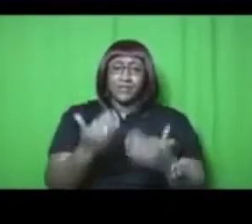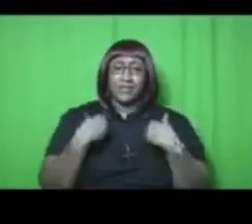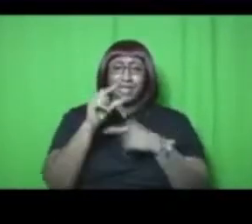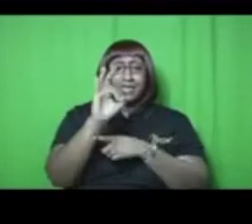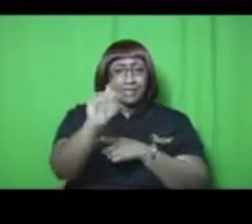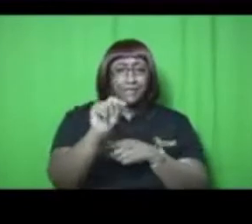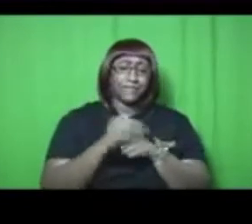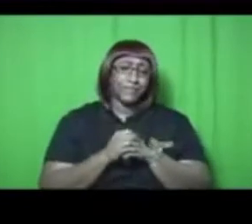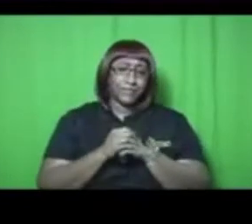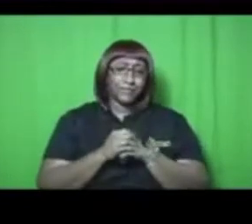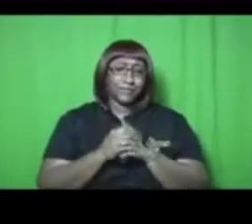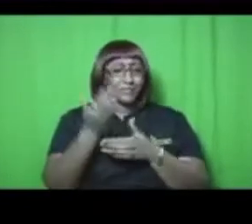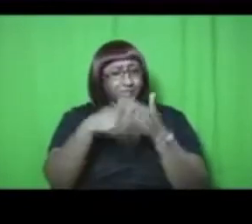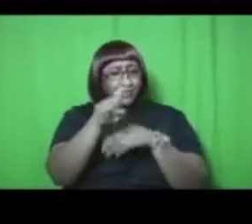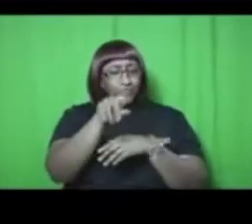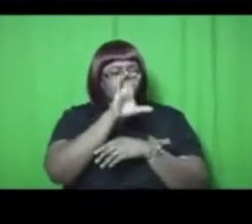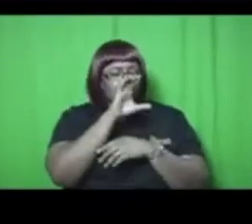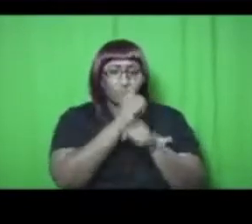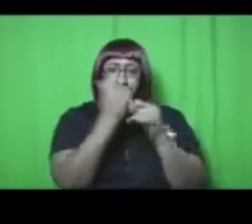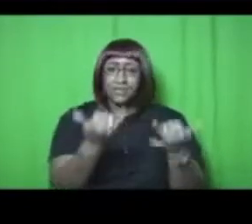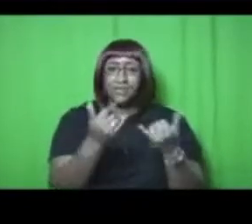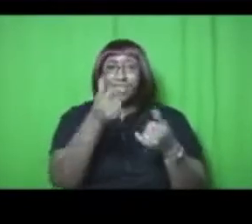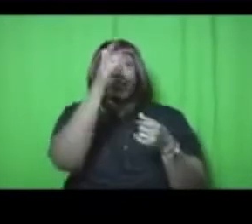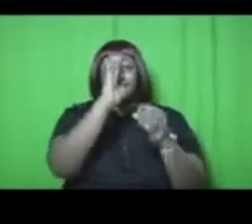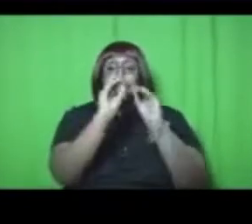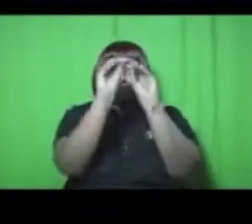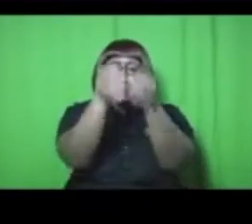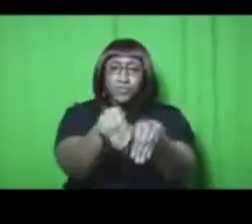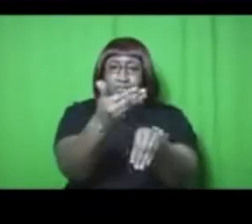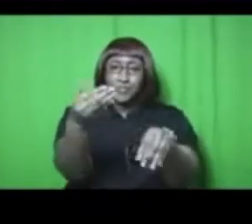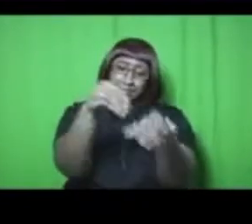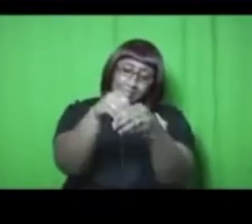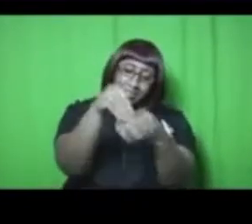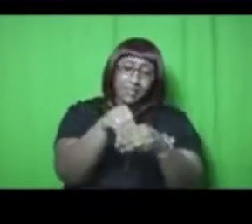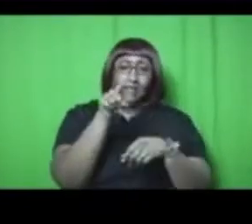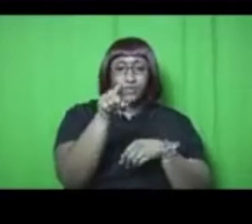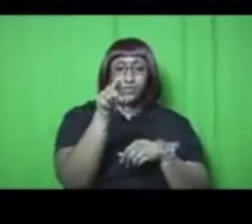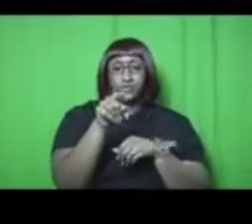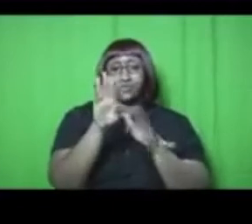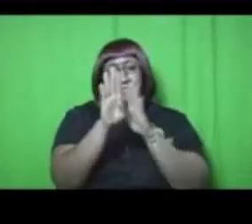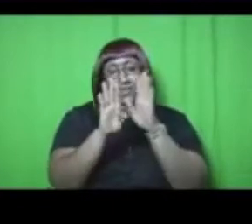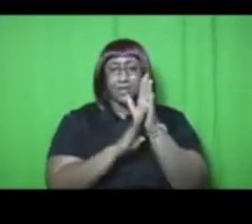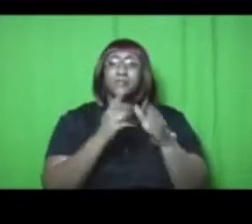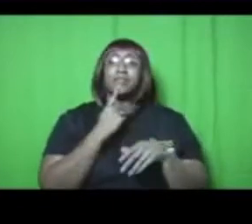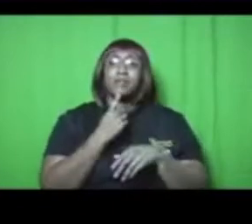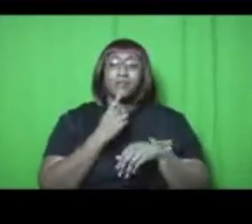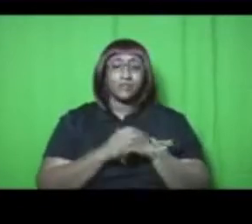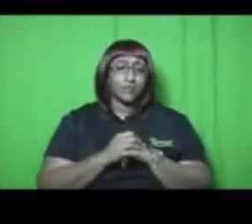gift. And that's some of you watching me right now. God has put something within you. And the Bible